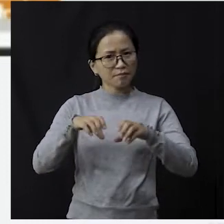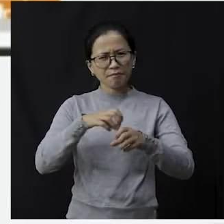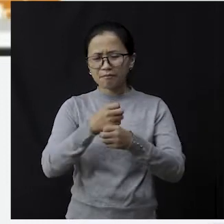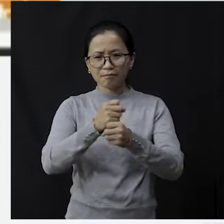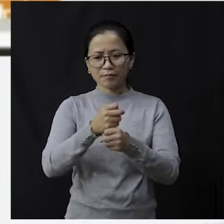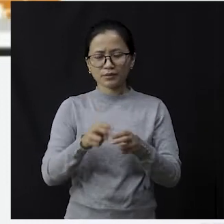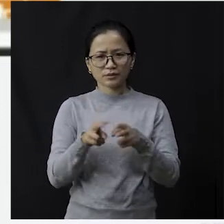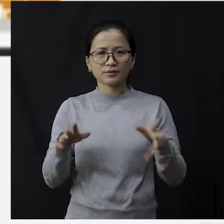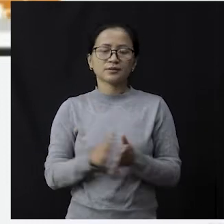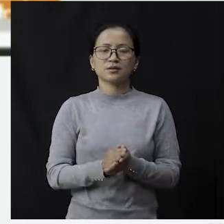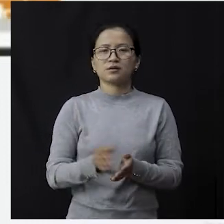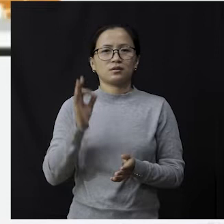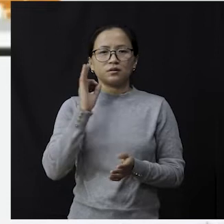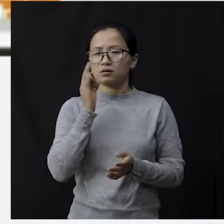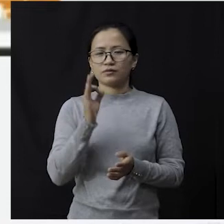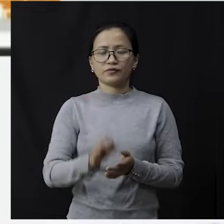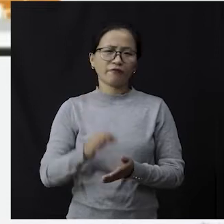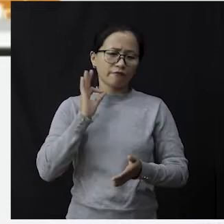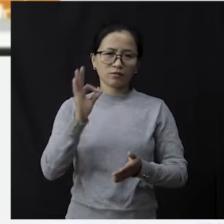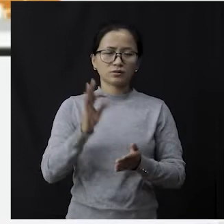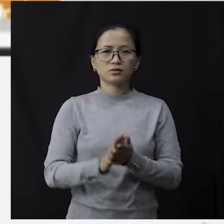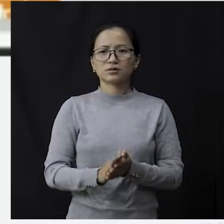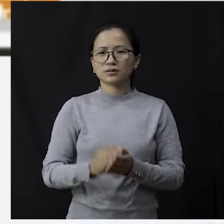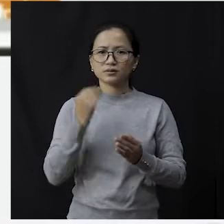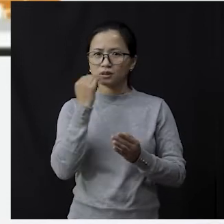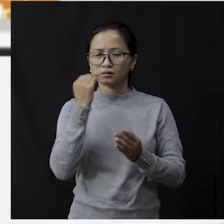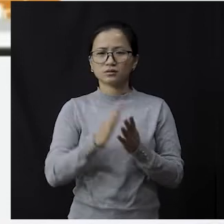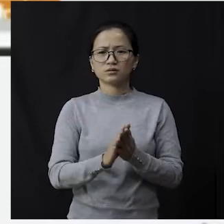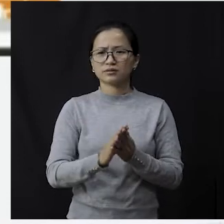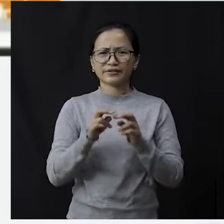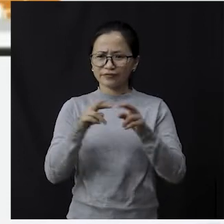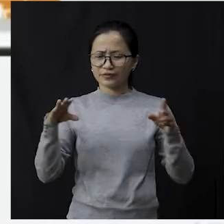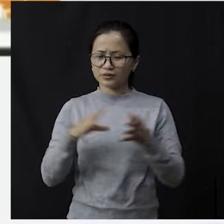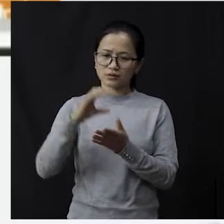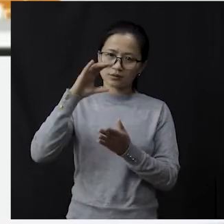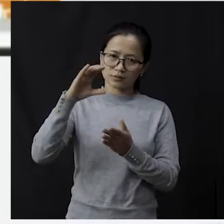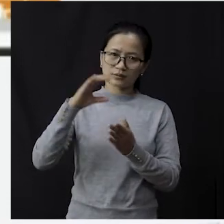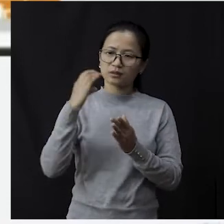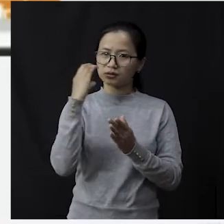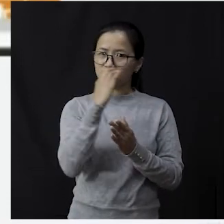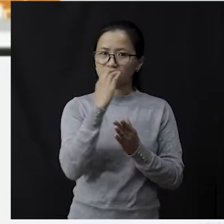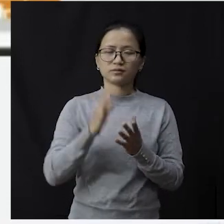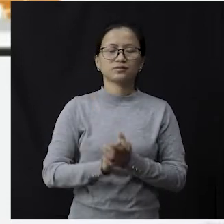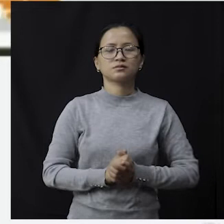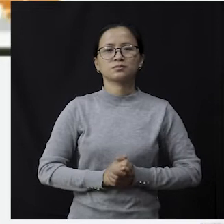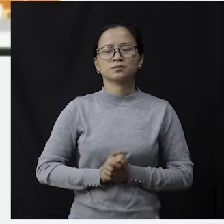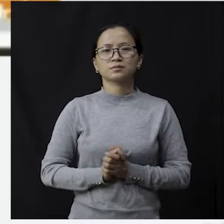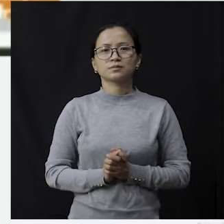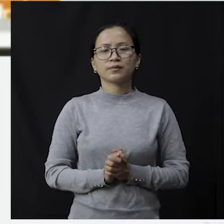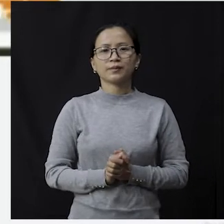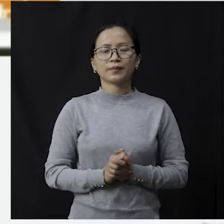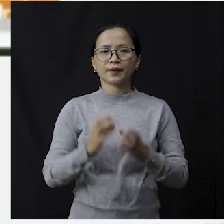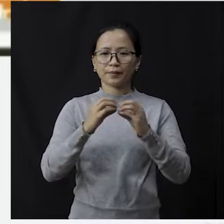a delicious and a yummy cakes, cookies, pastries, and a biscuits.